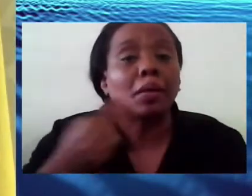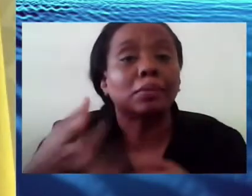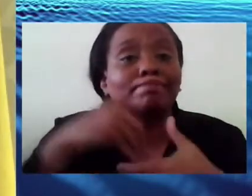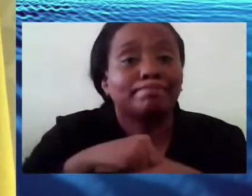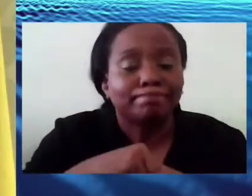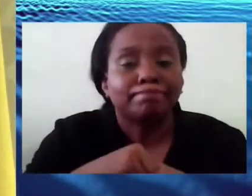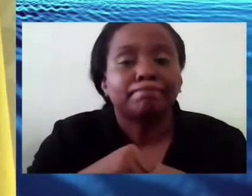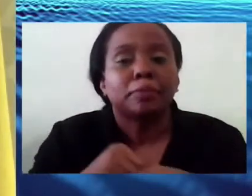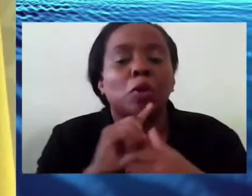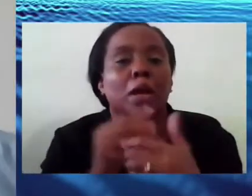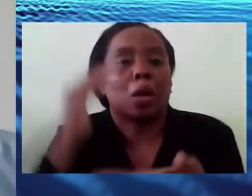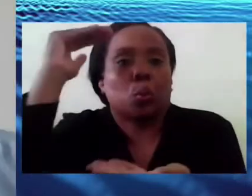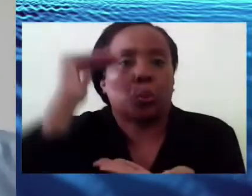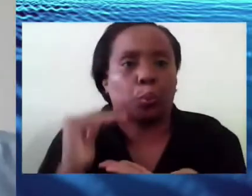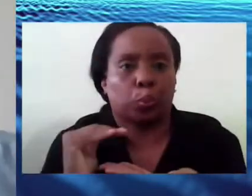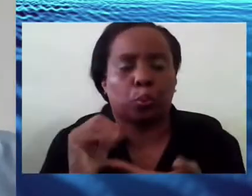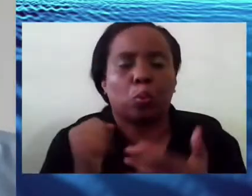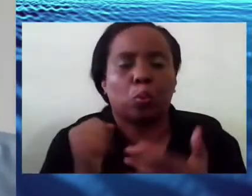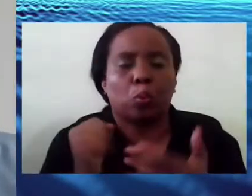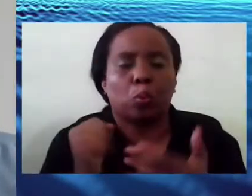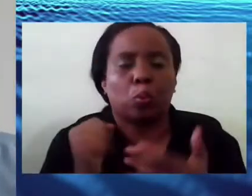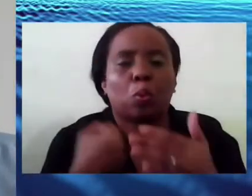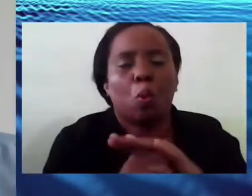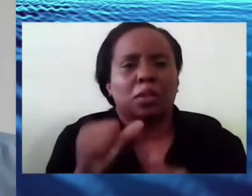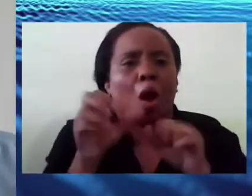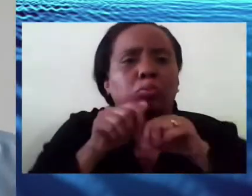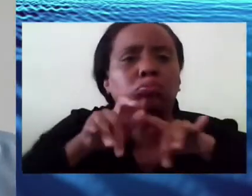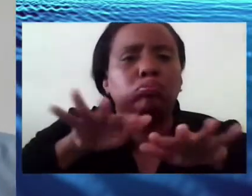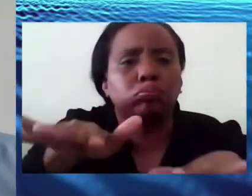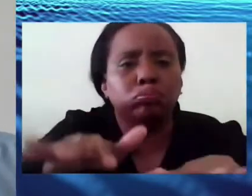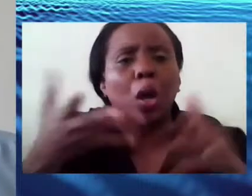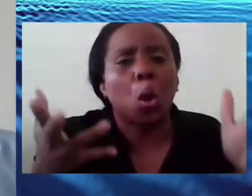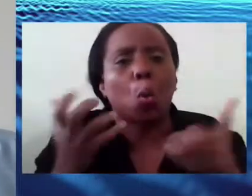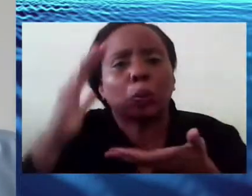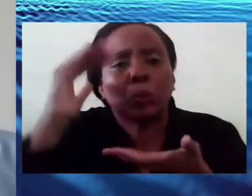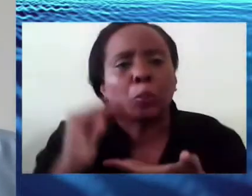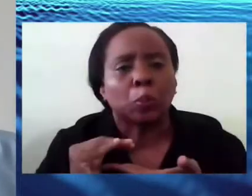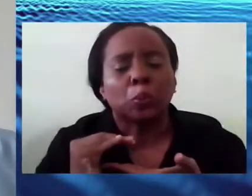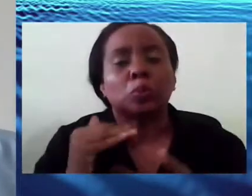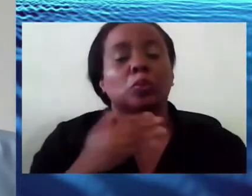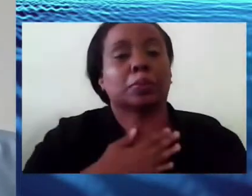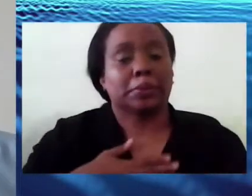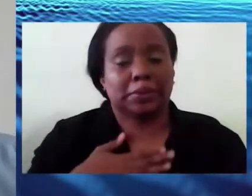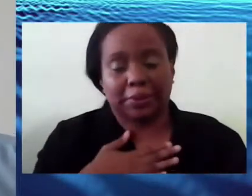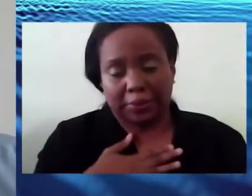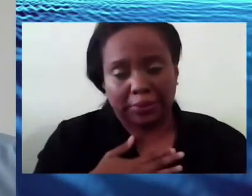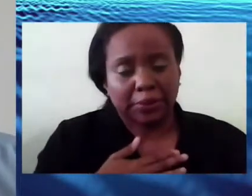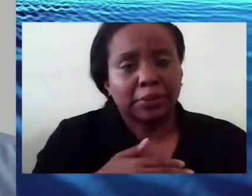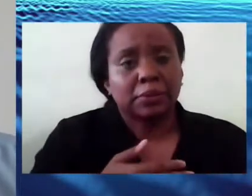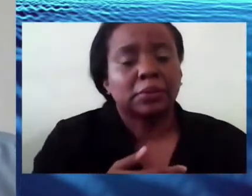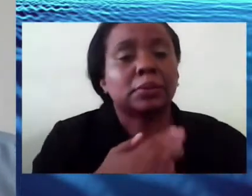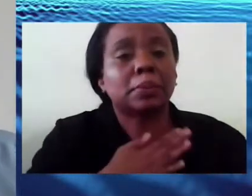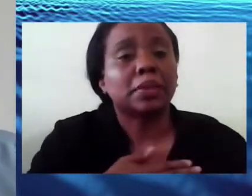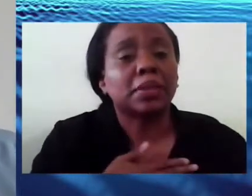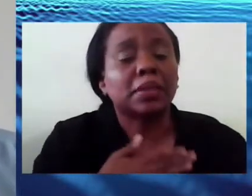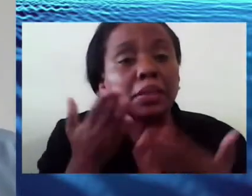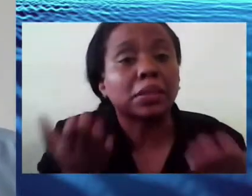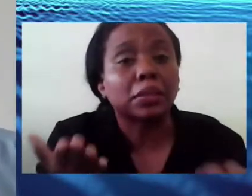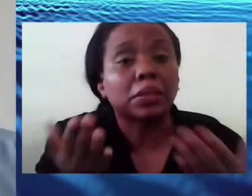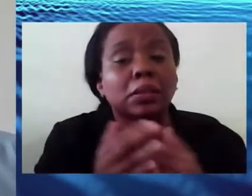contain the spread of COVID in Barbados. So I appeal to all Barbadians in general,